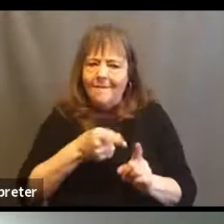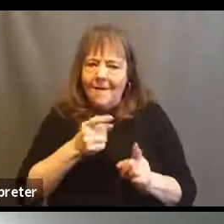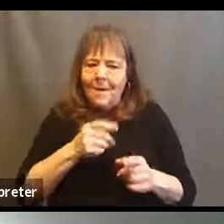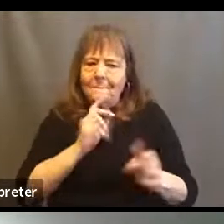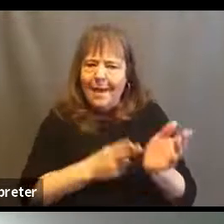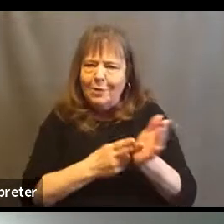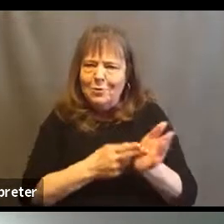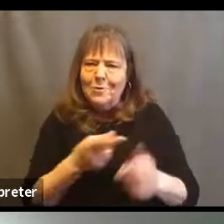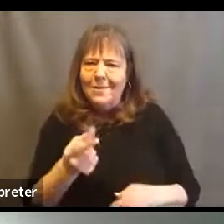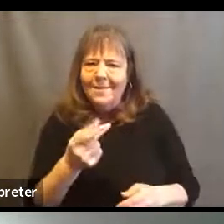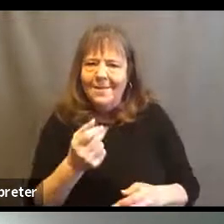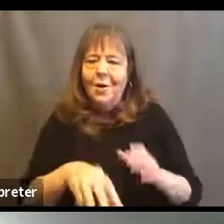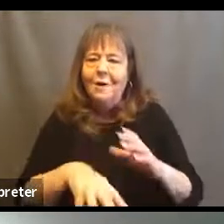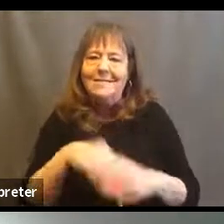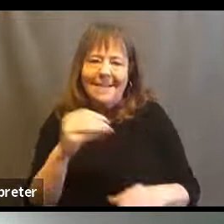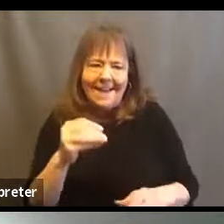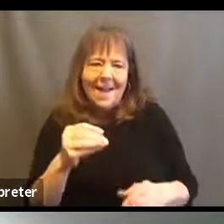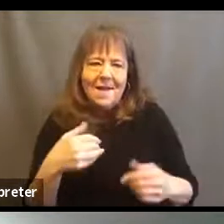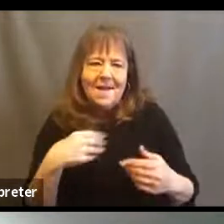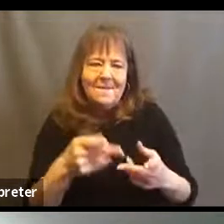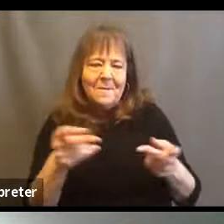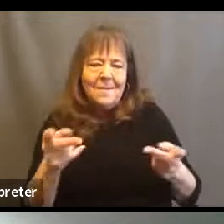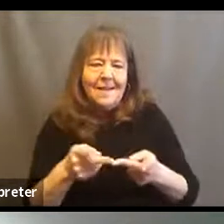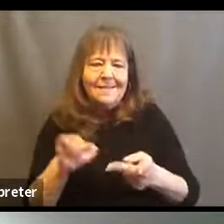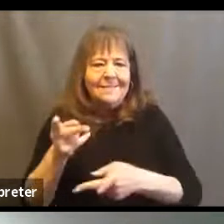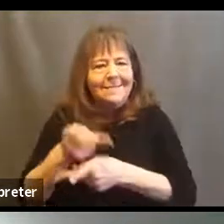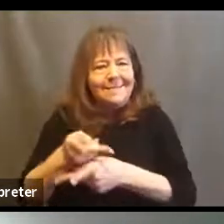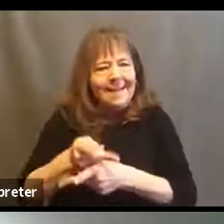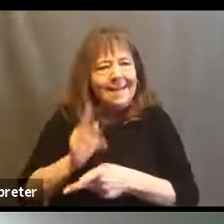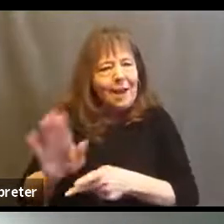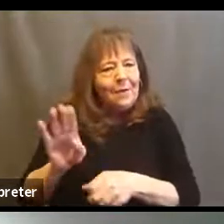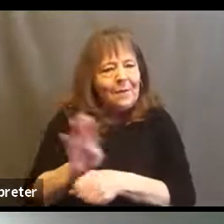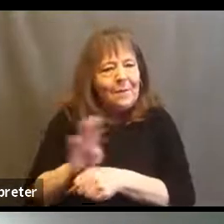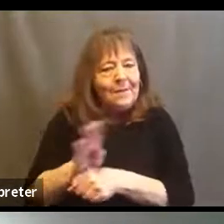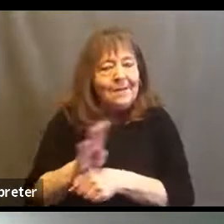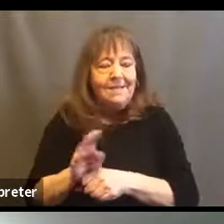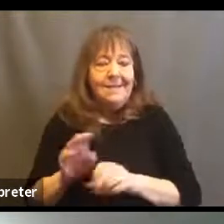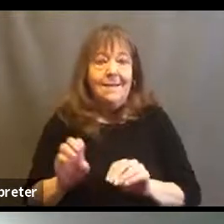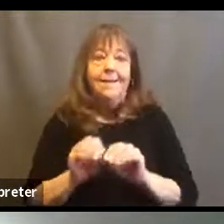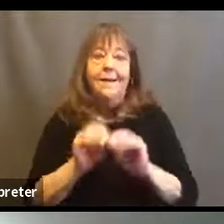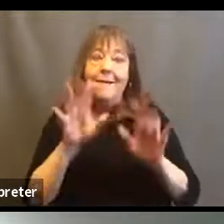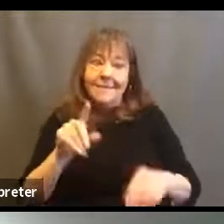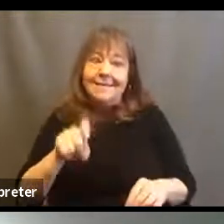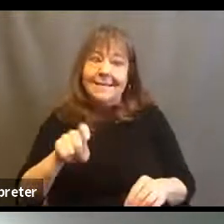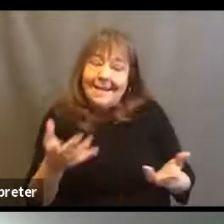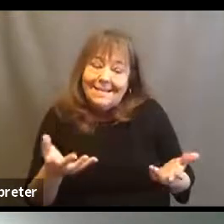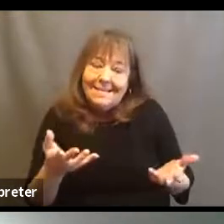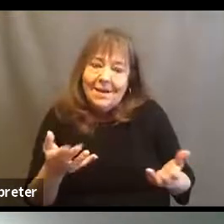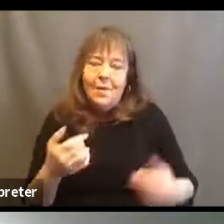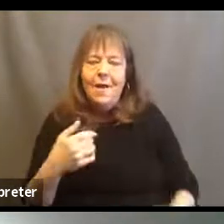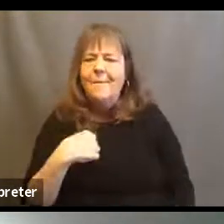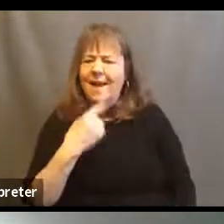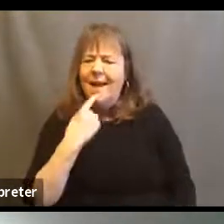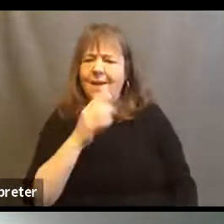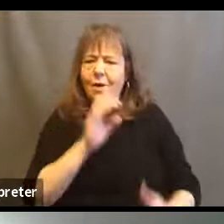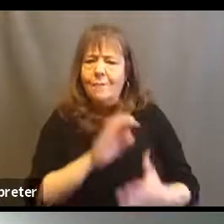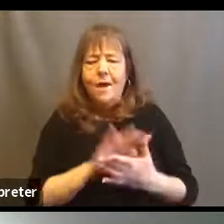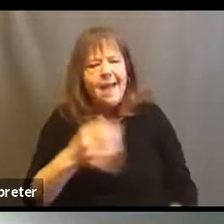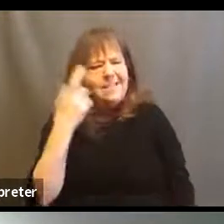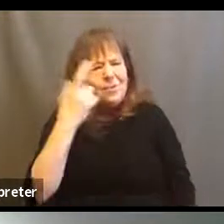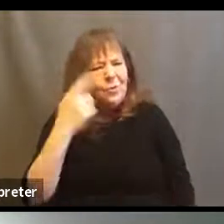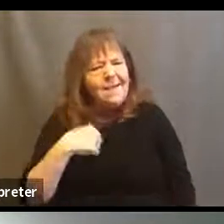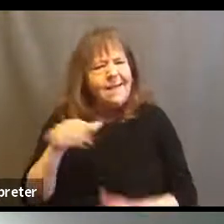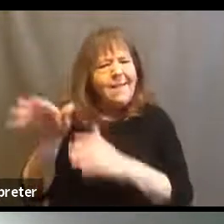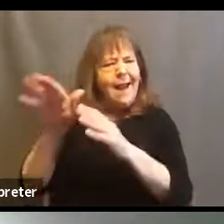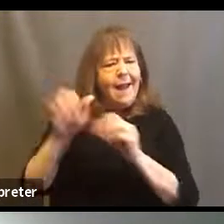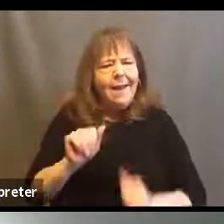dogs can get out and take care of their business, which is obviously necessary. I said to her, this is the reason I left the Northeast,